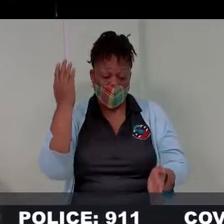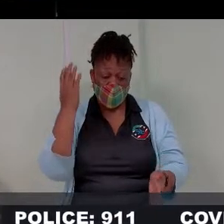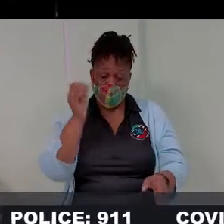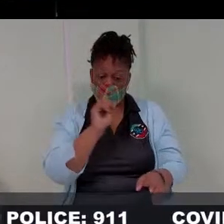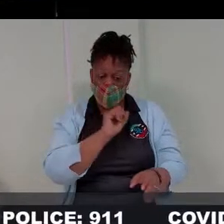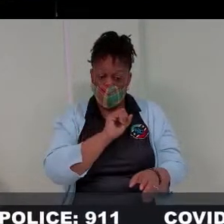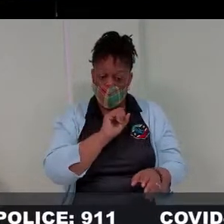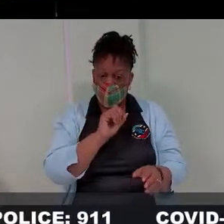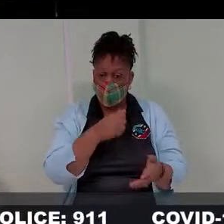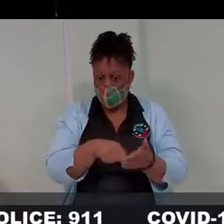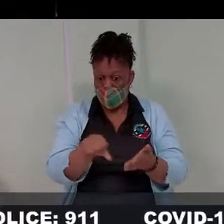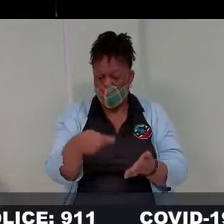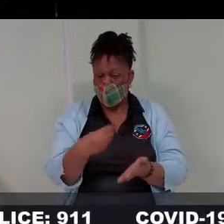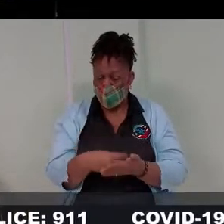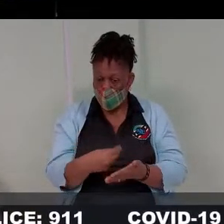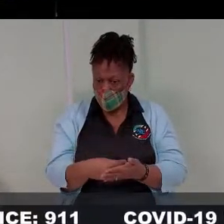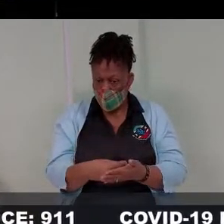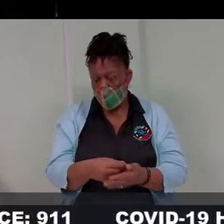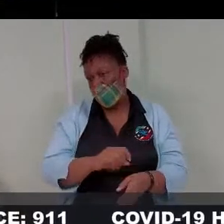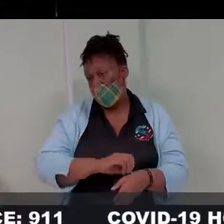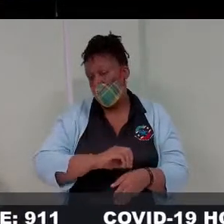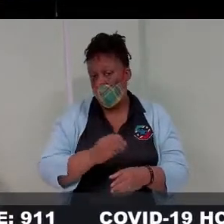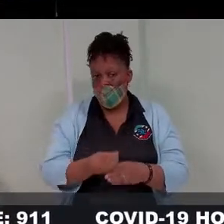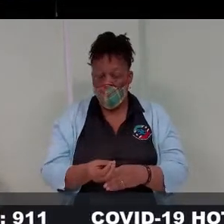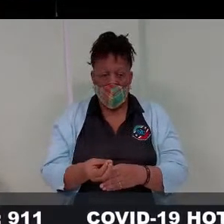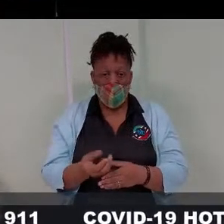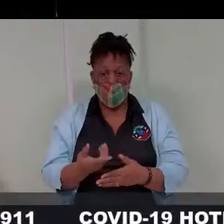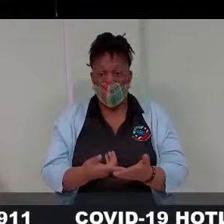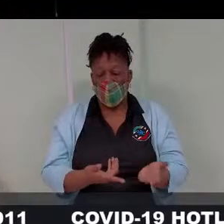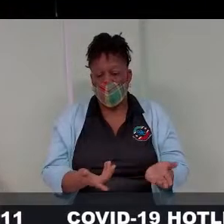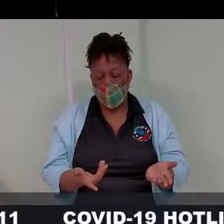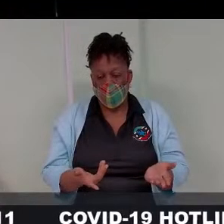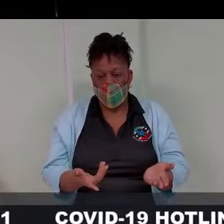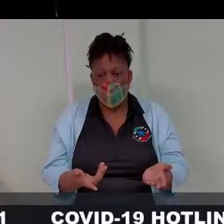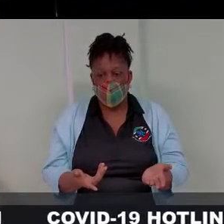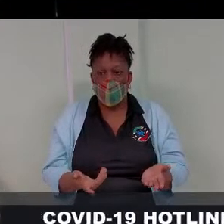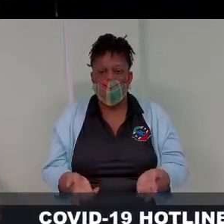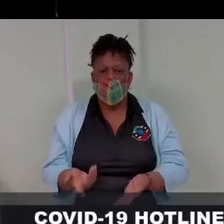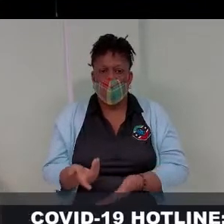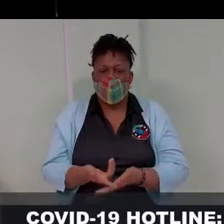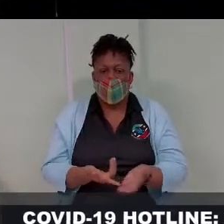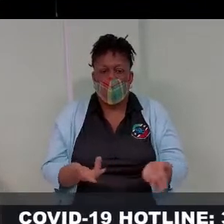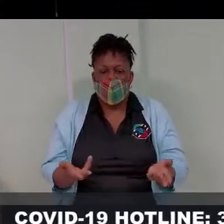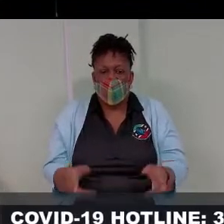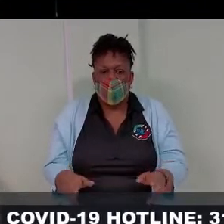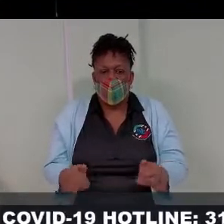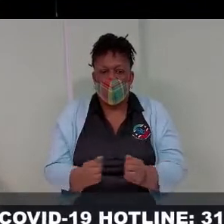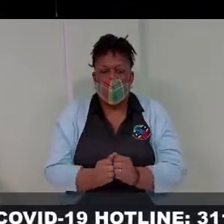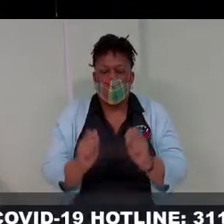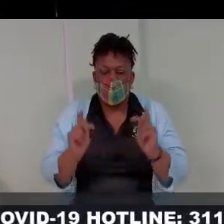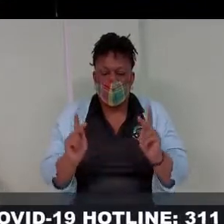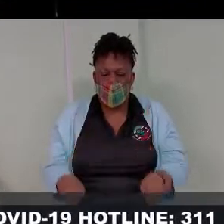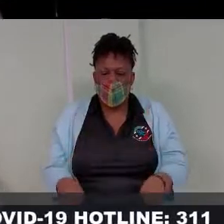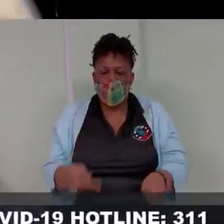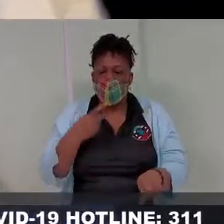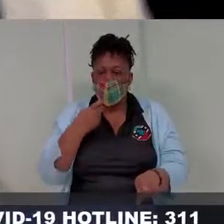is the status with the other individuals that were involved in the incident?